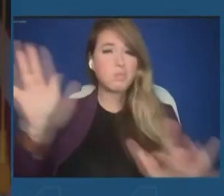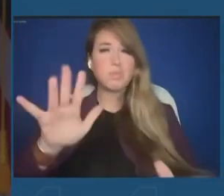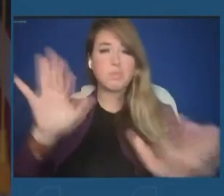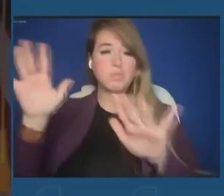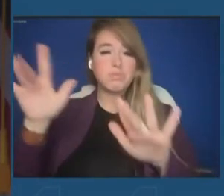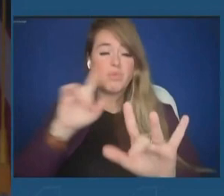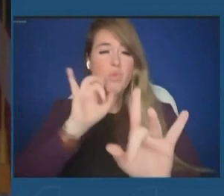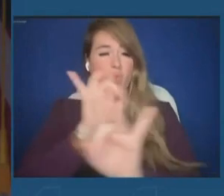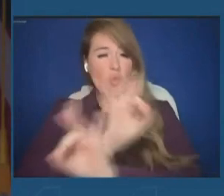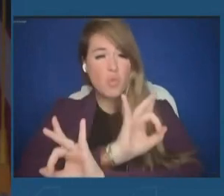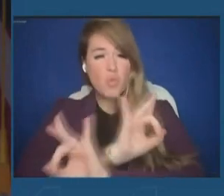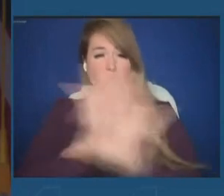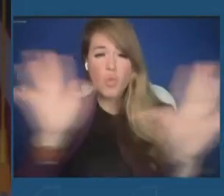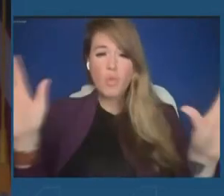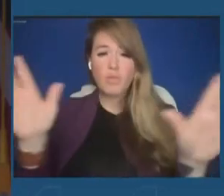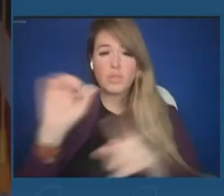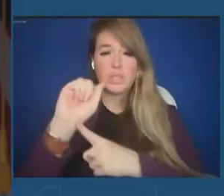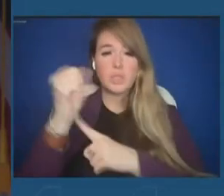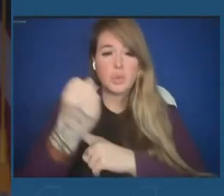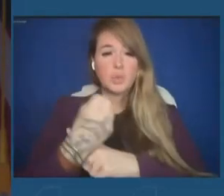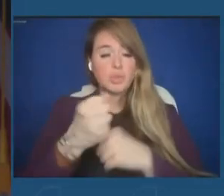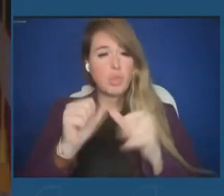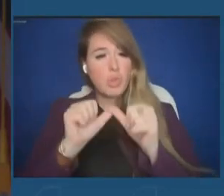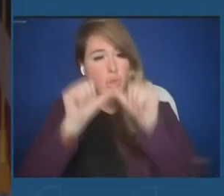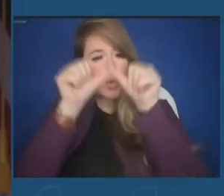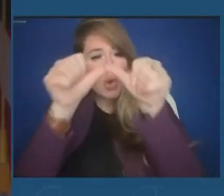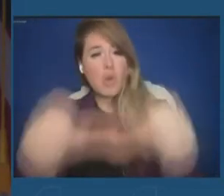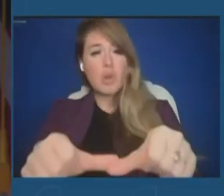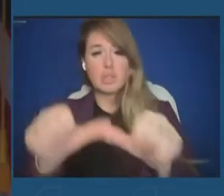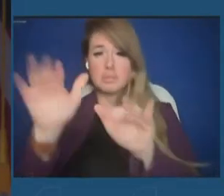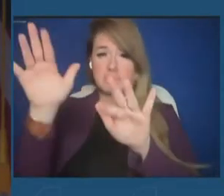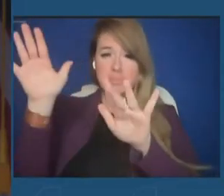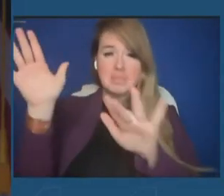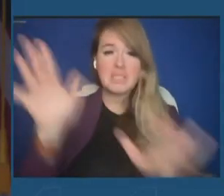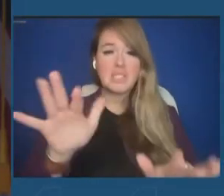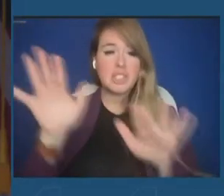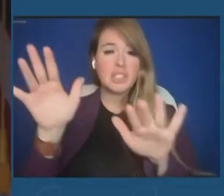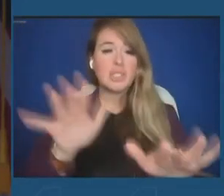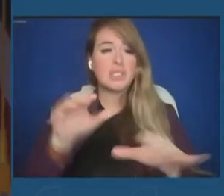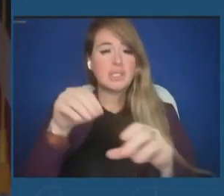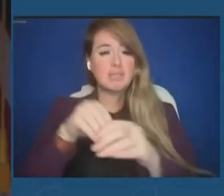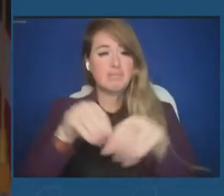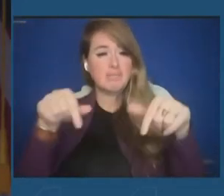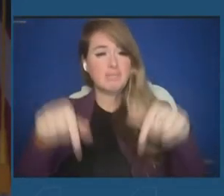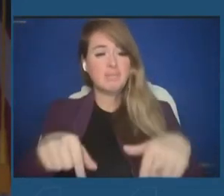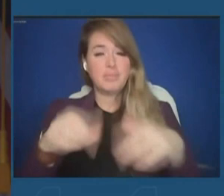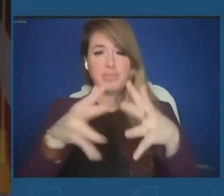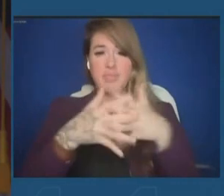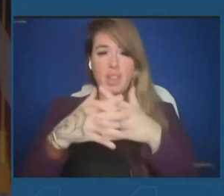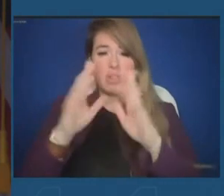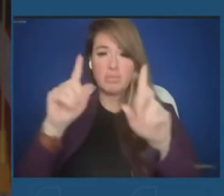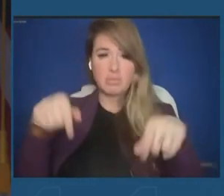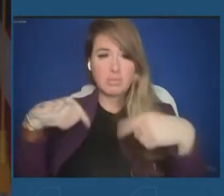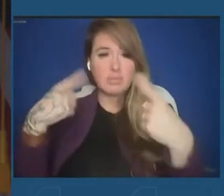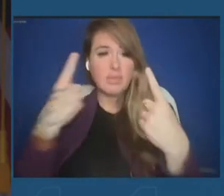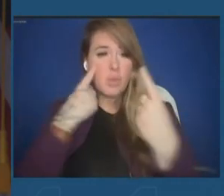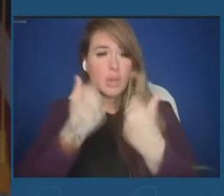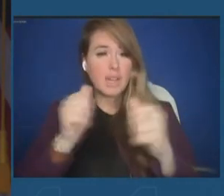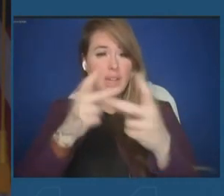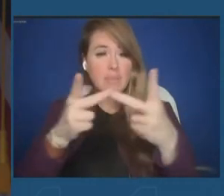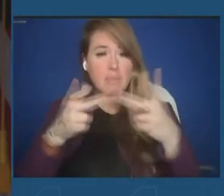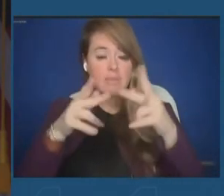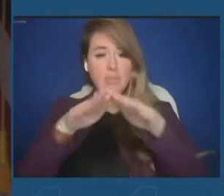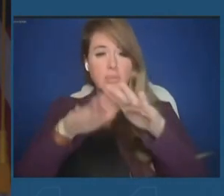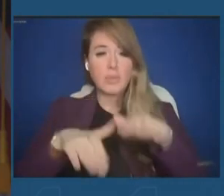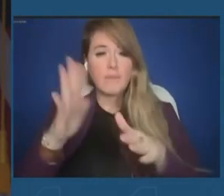conditions, the longest sustained blizzard in the continental US for any place under 5,000 feet.